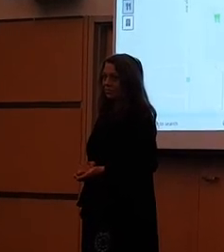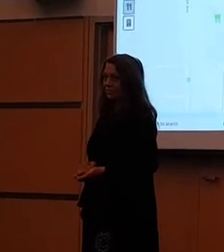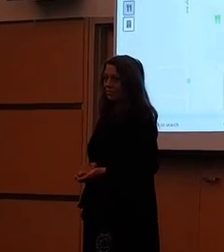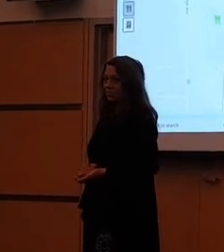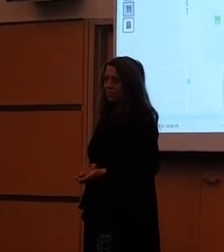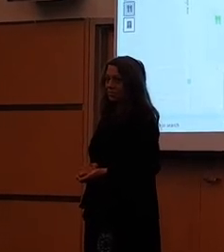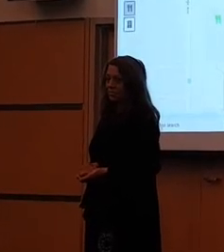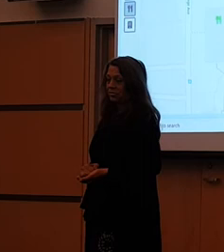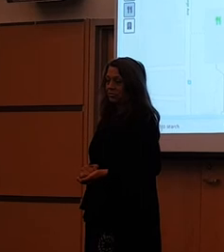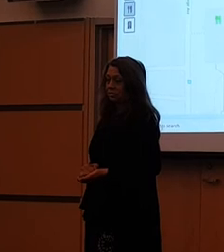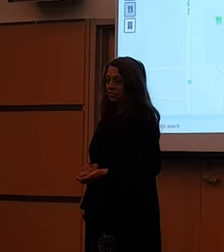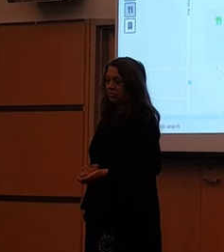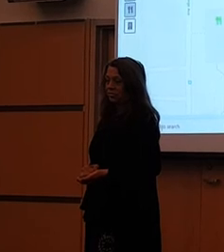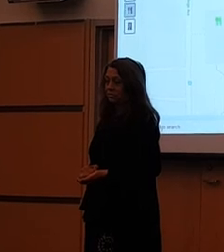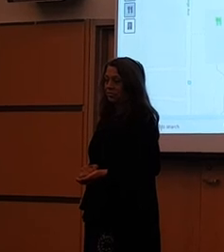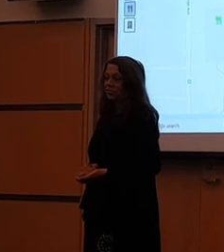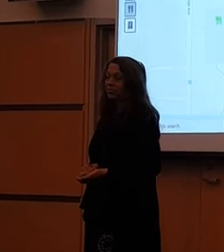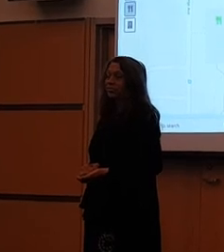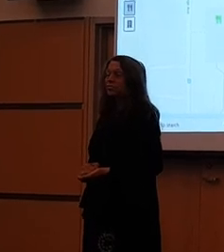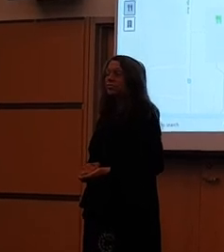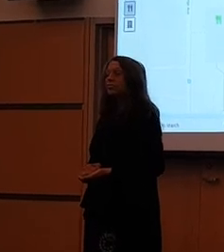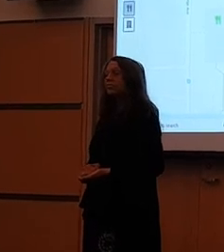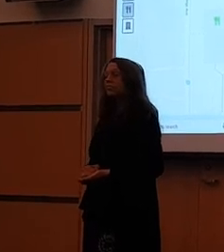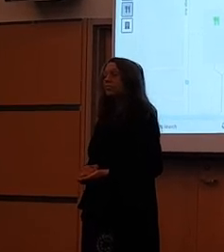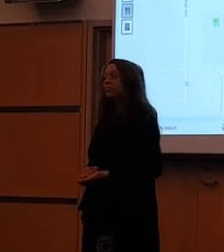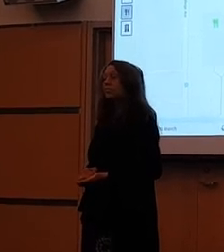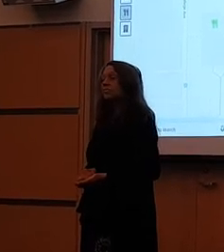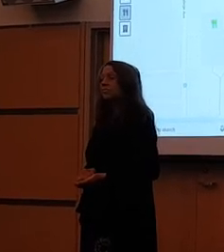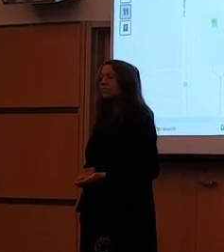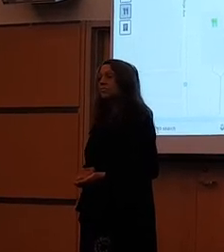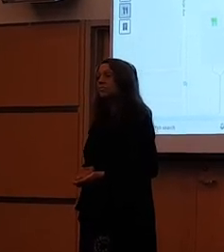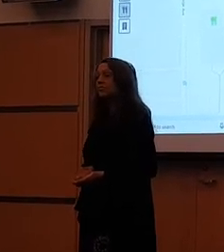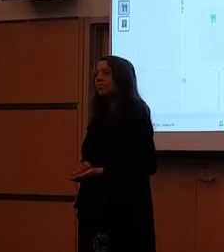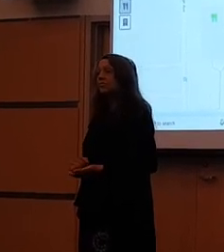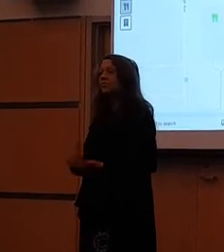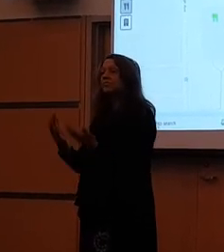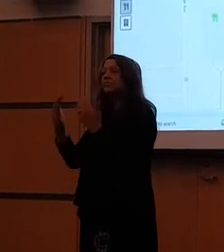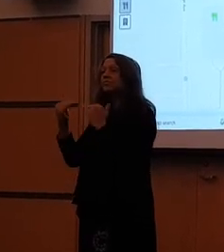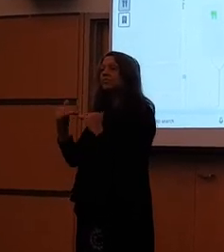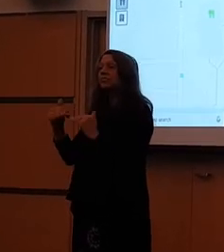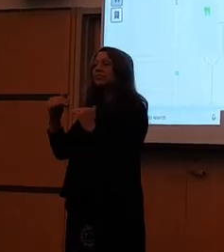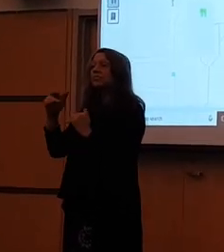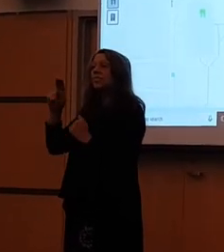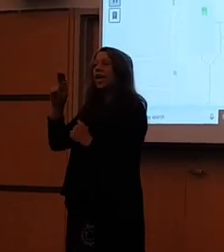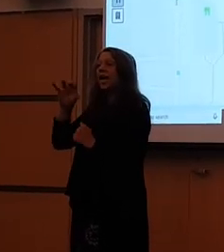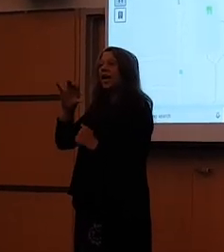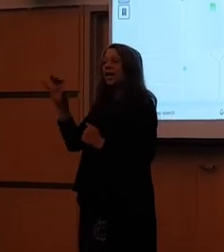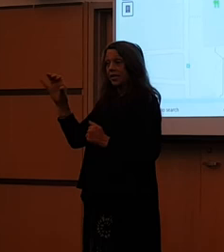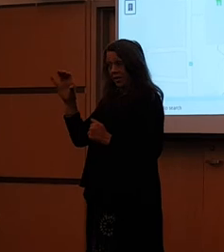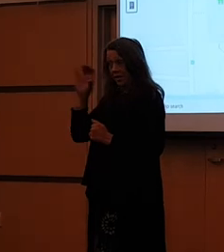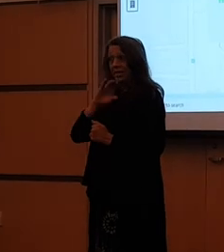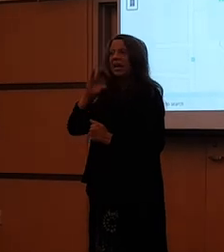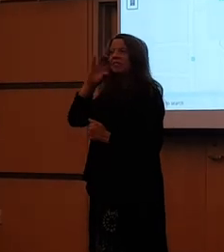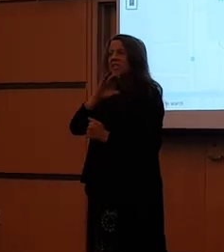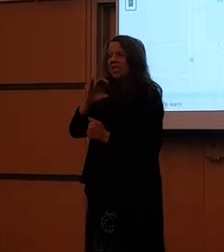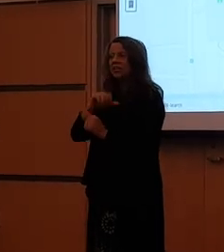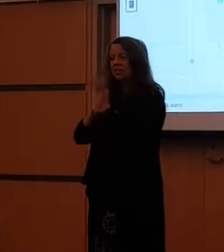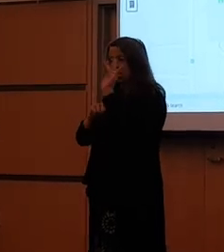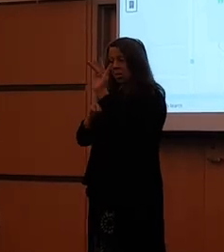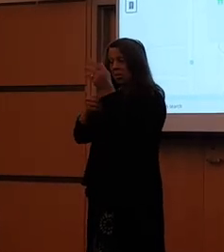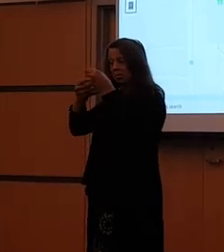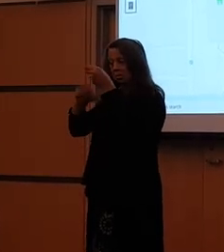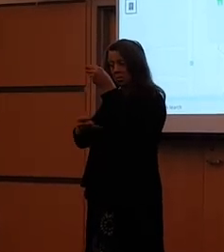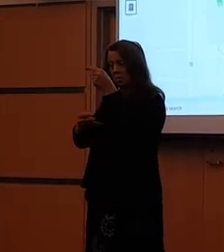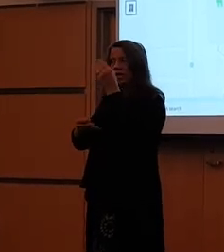So here we have the NCC Cafe. I get some information from it. It